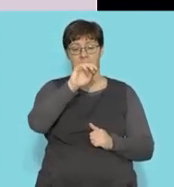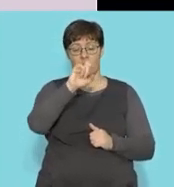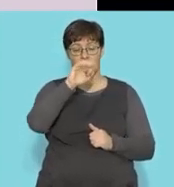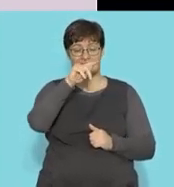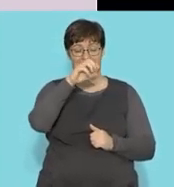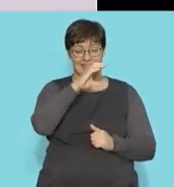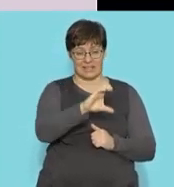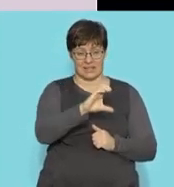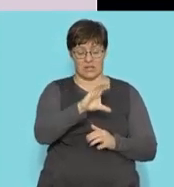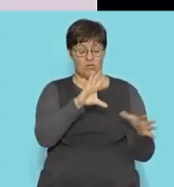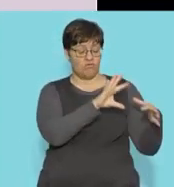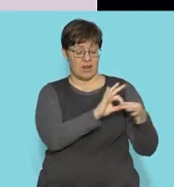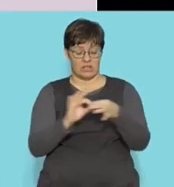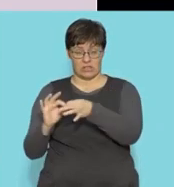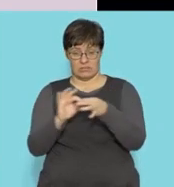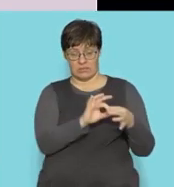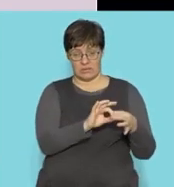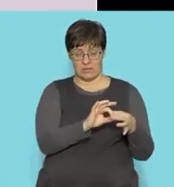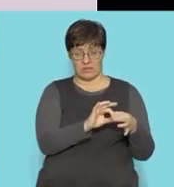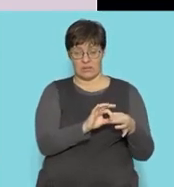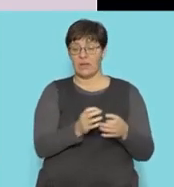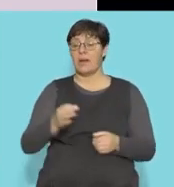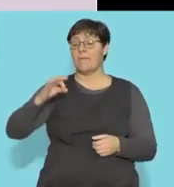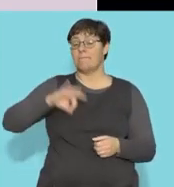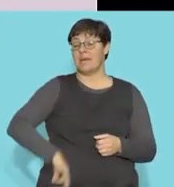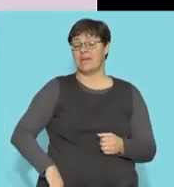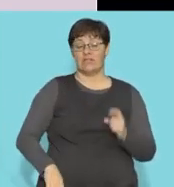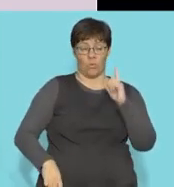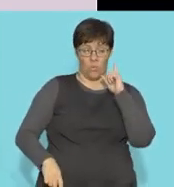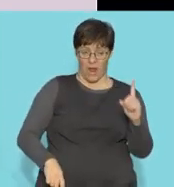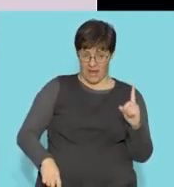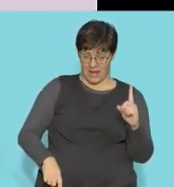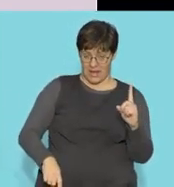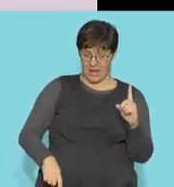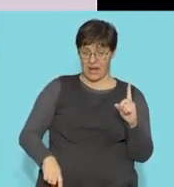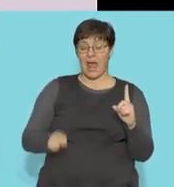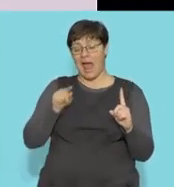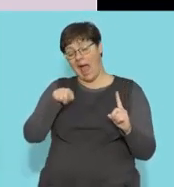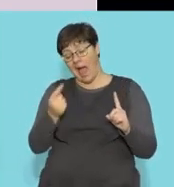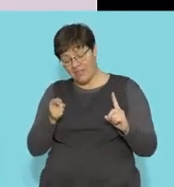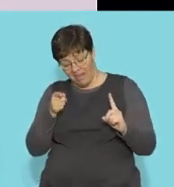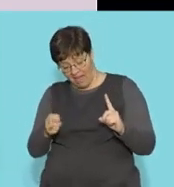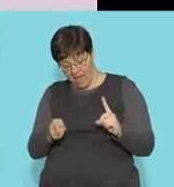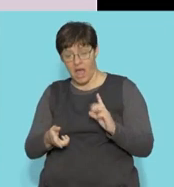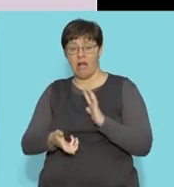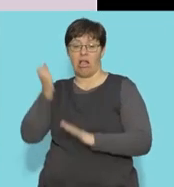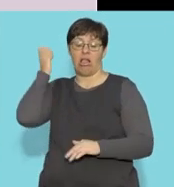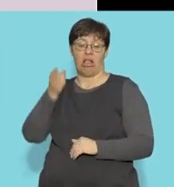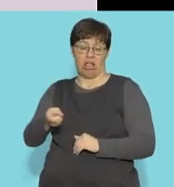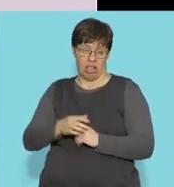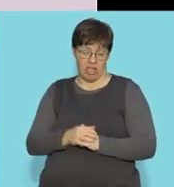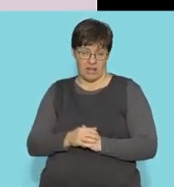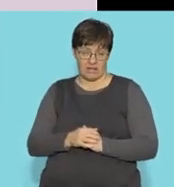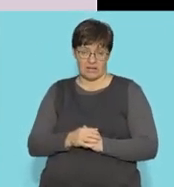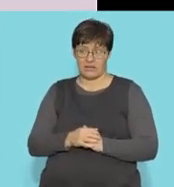relationship that benefits one organism and harms the other. Is